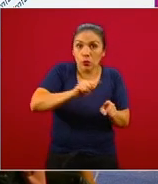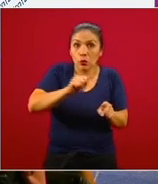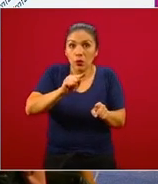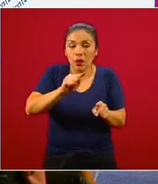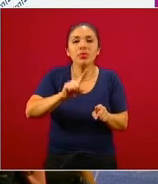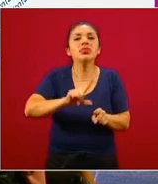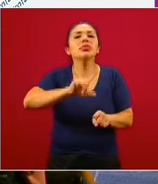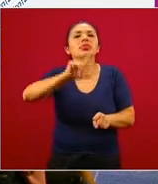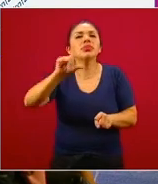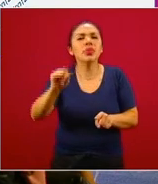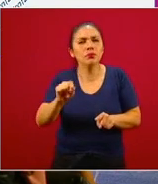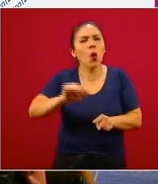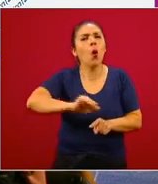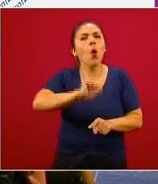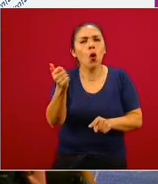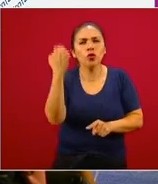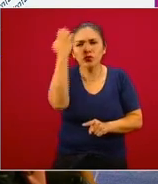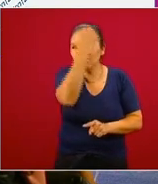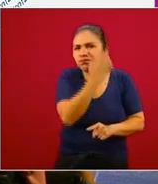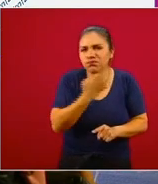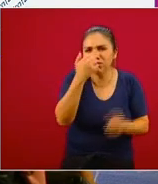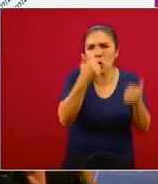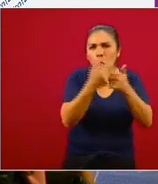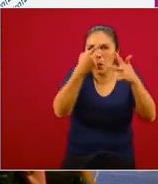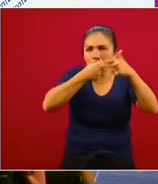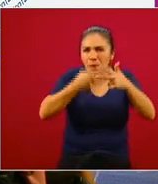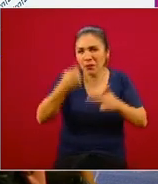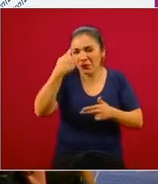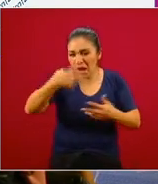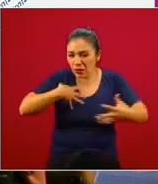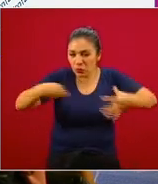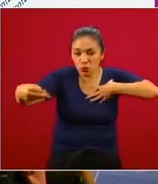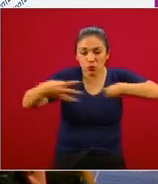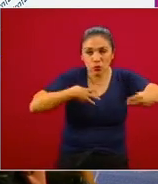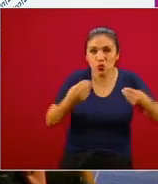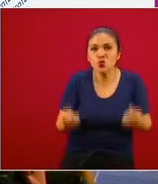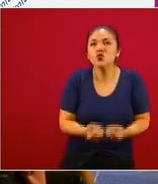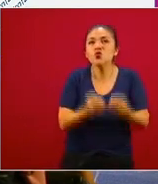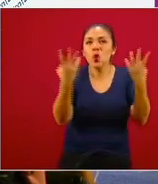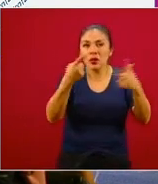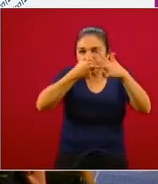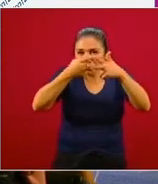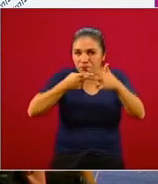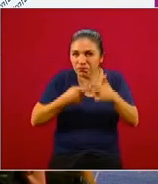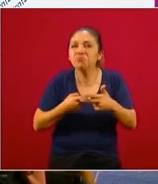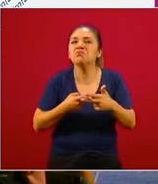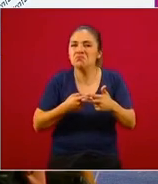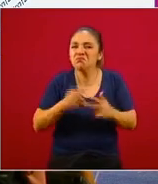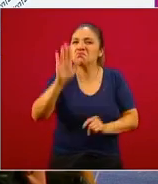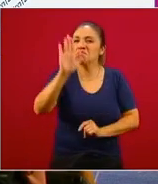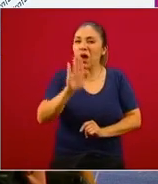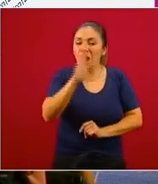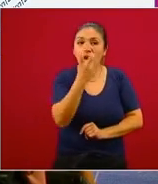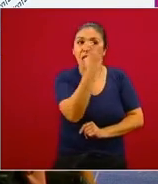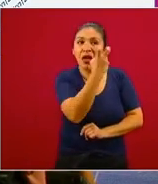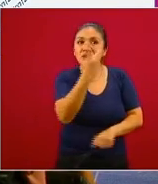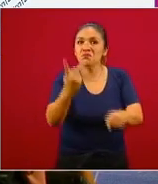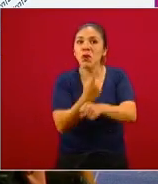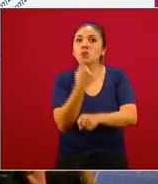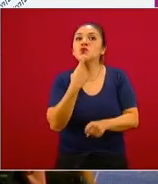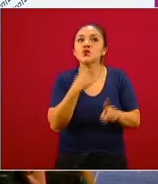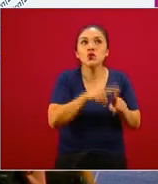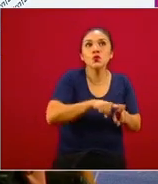we reached the turning point. And then by applying a mathematical transmission model,